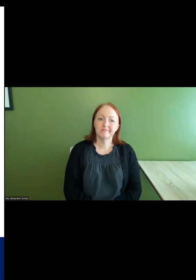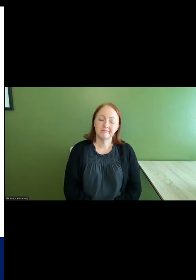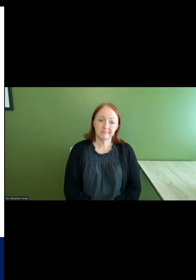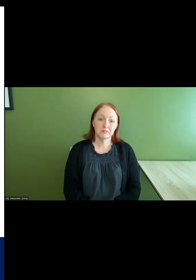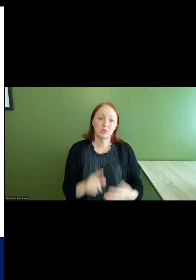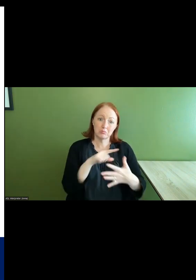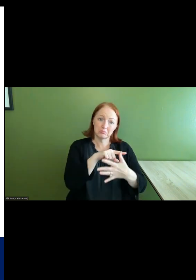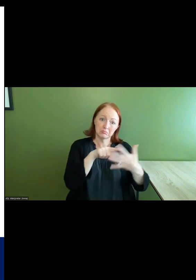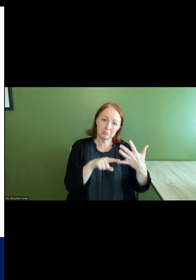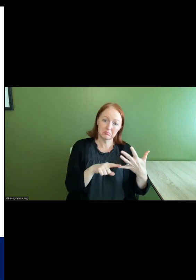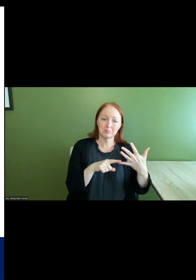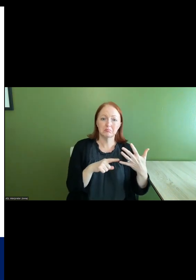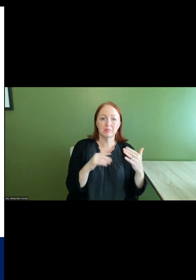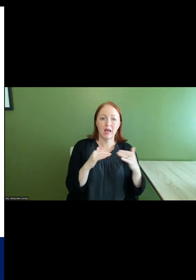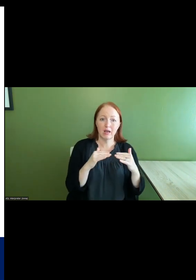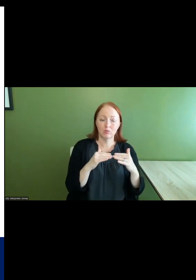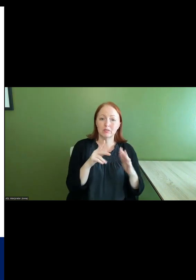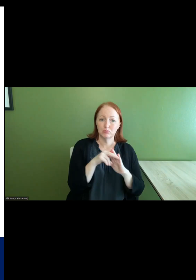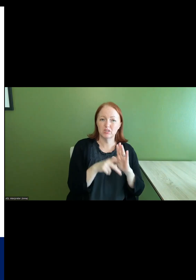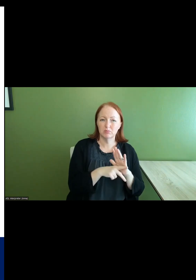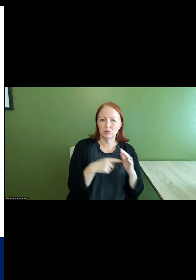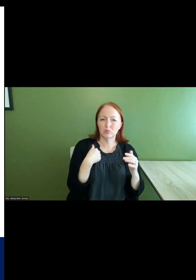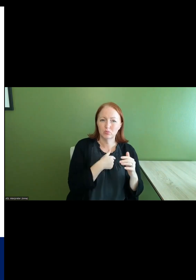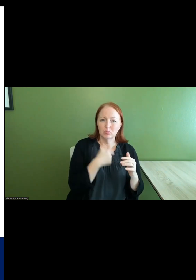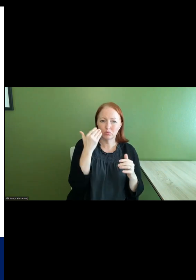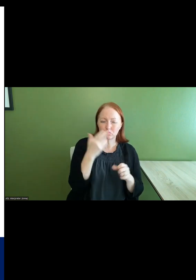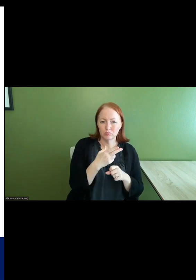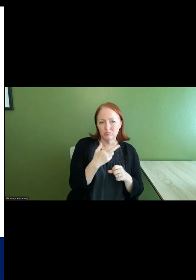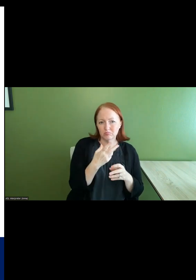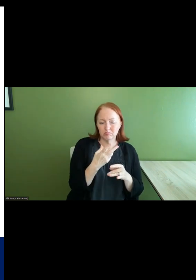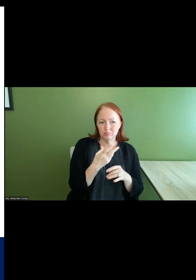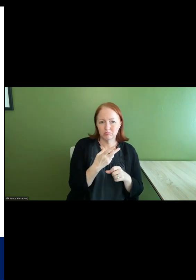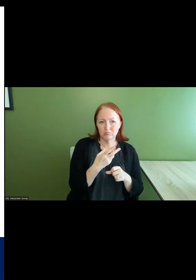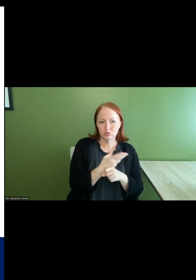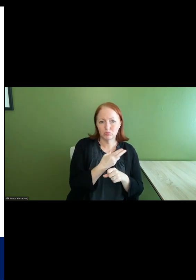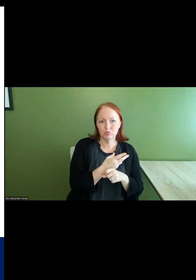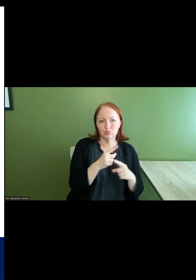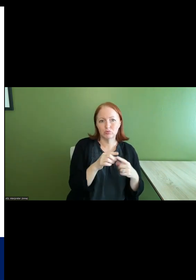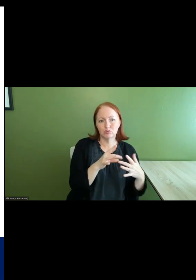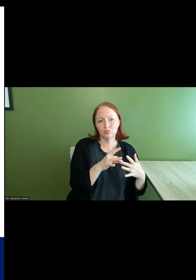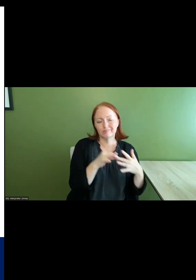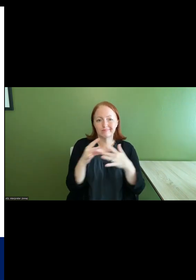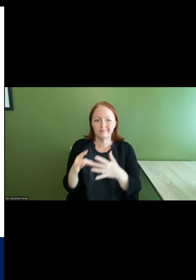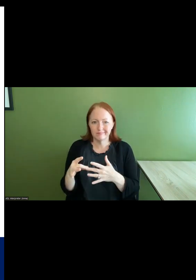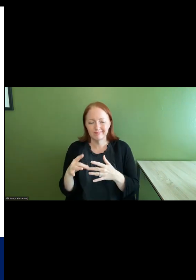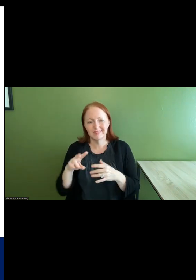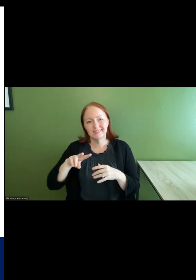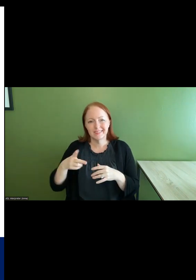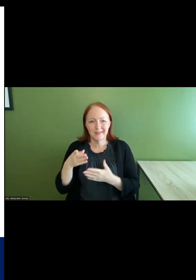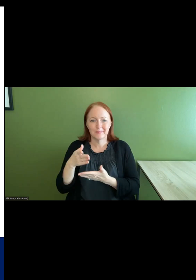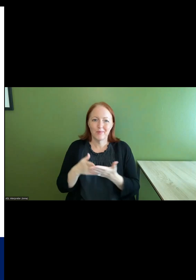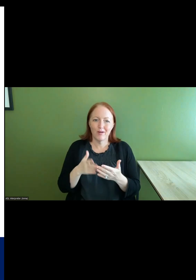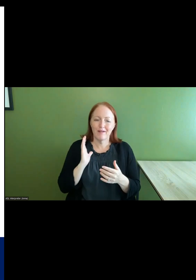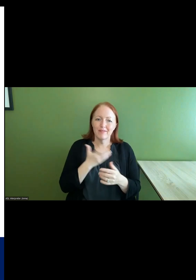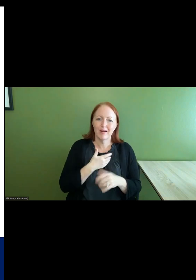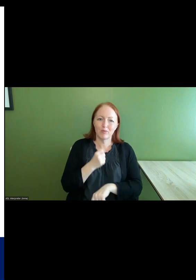are the 5 equity principles that we used to drive this second part of